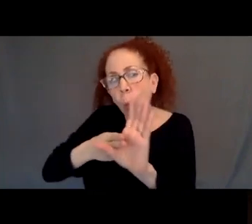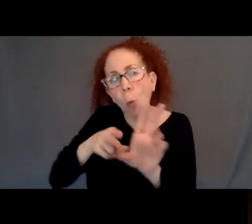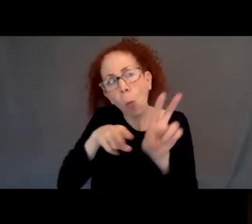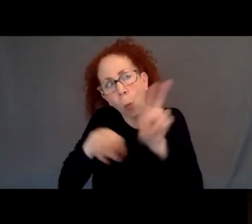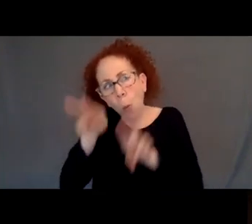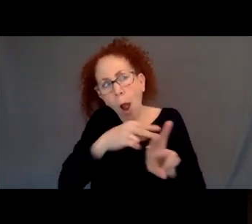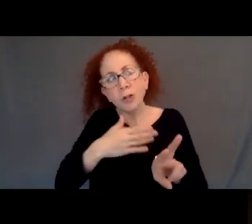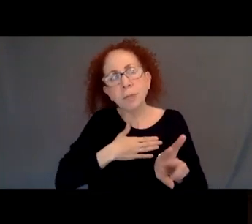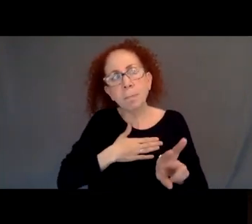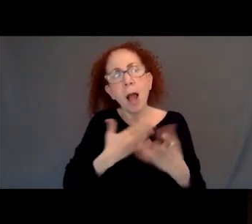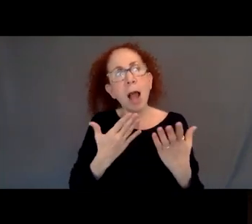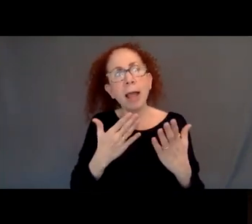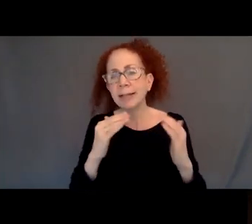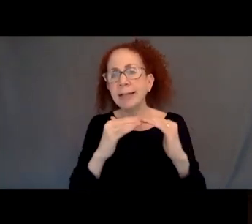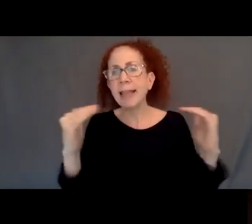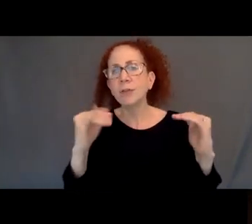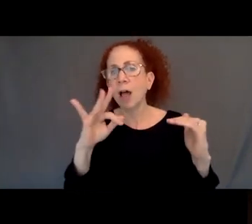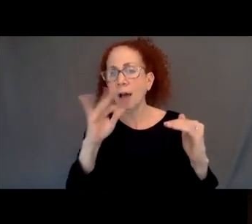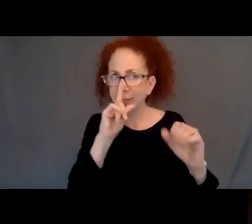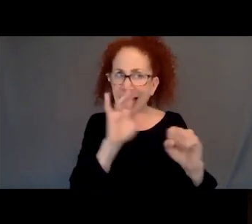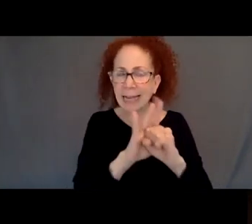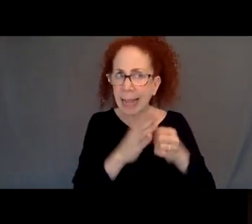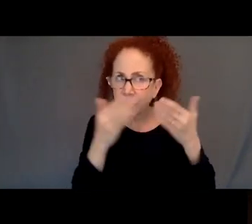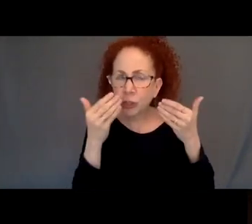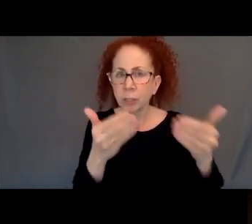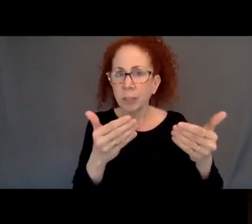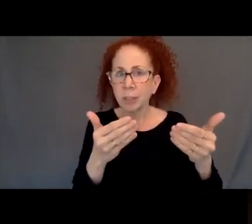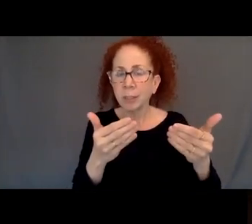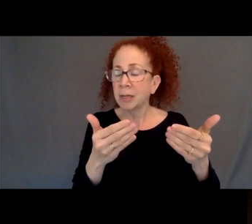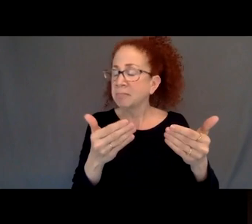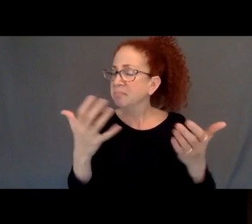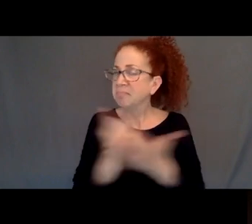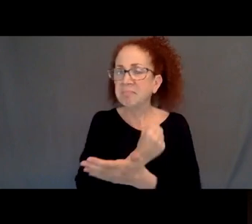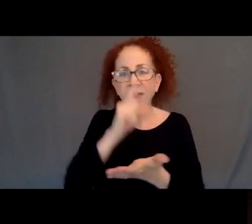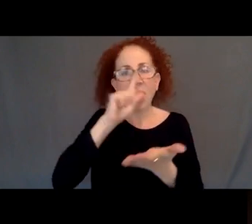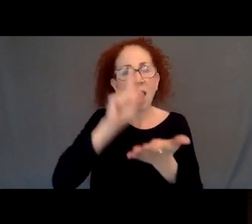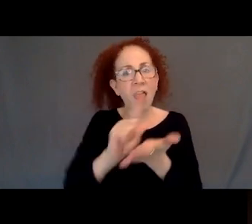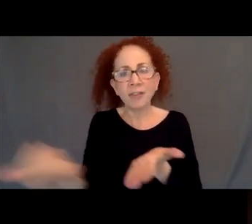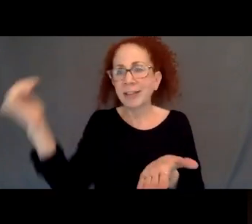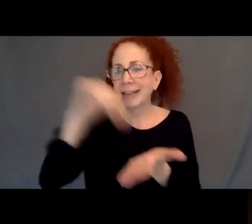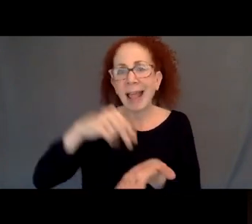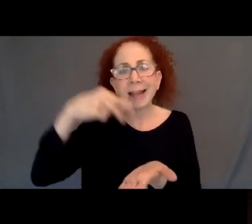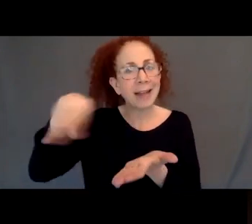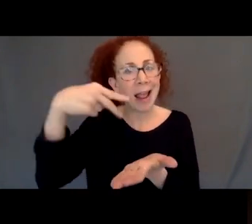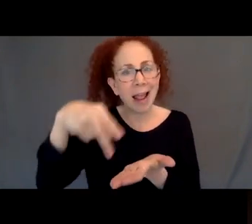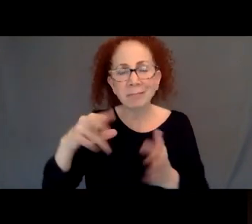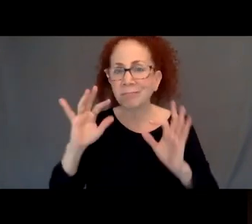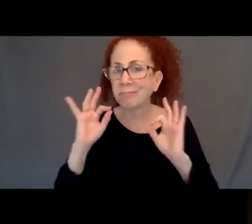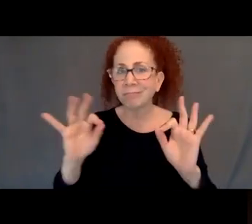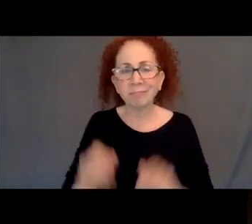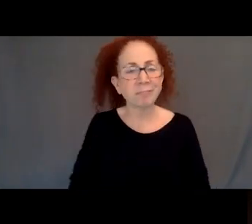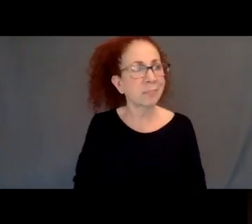see like my level of dedication. And that's when I kind of fell in love with dance again.